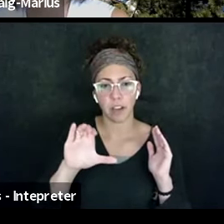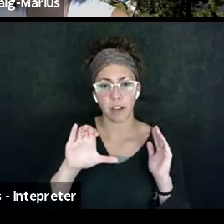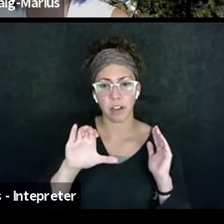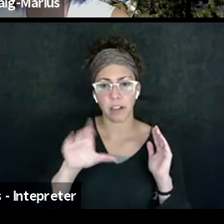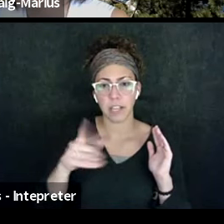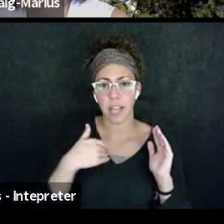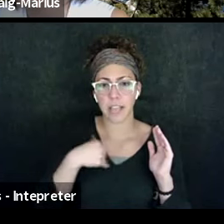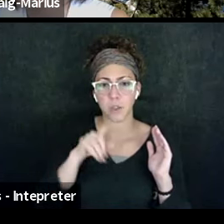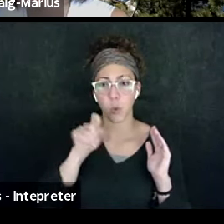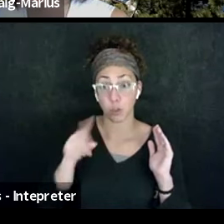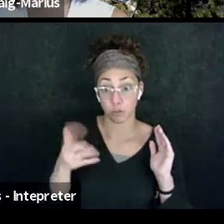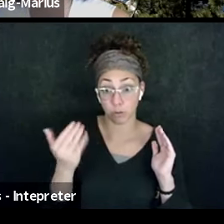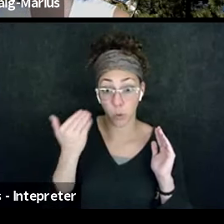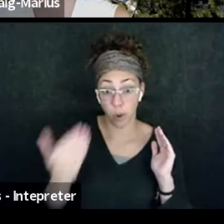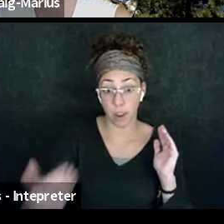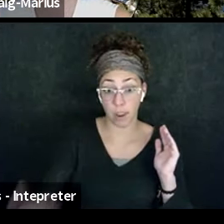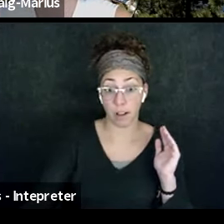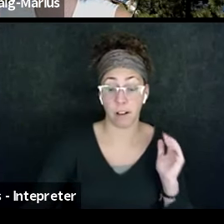ask it now.